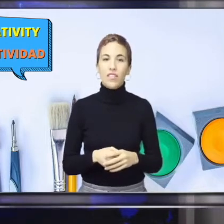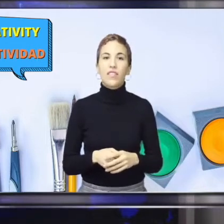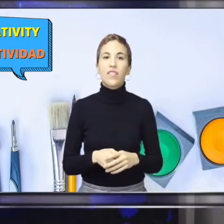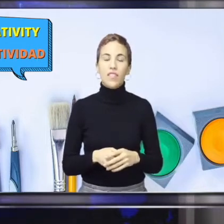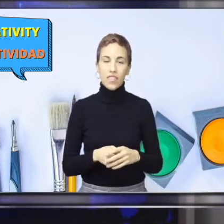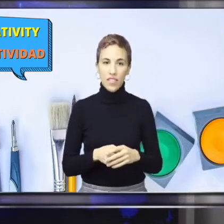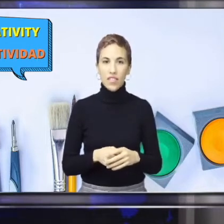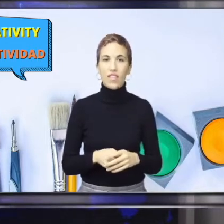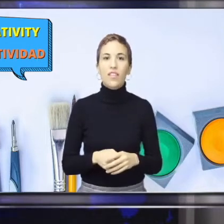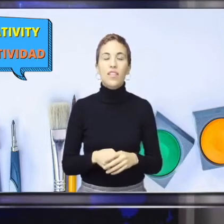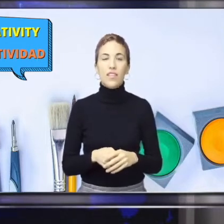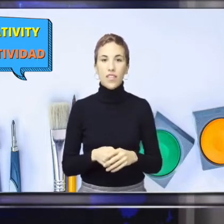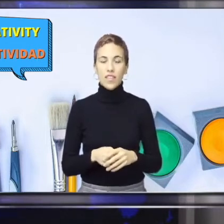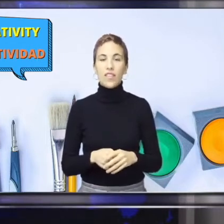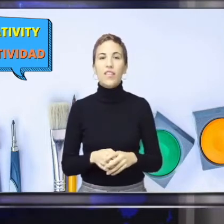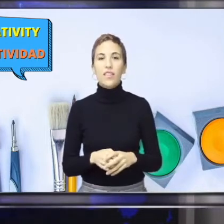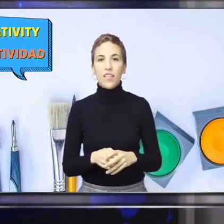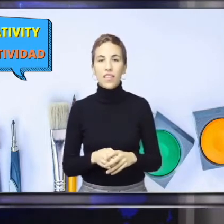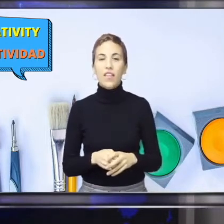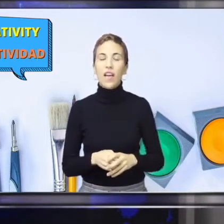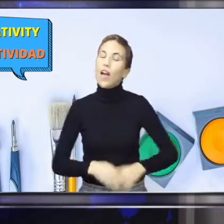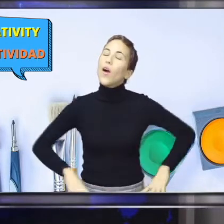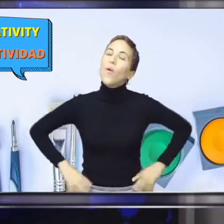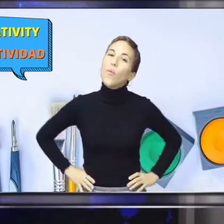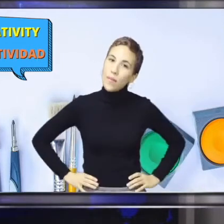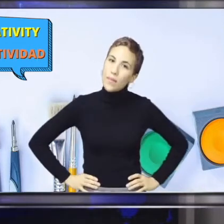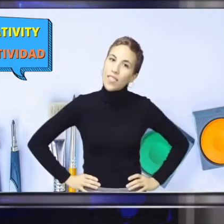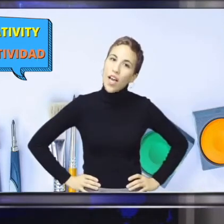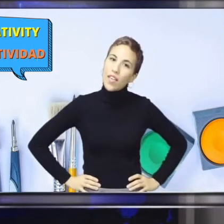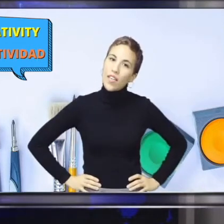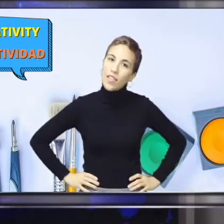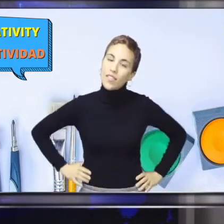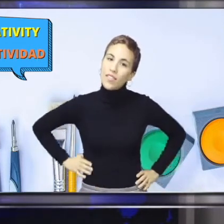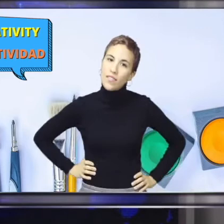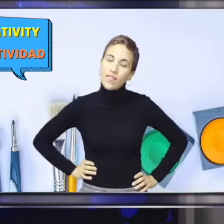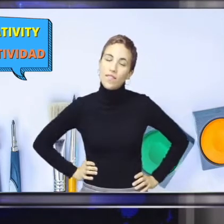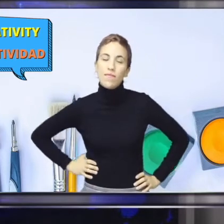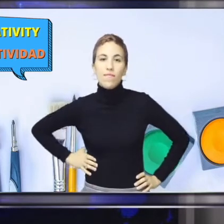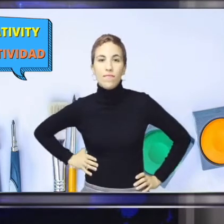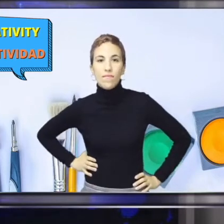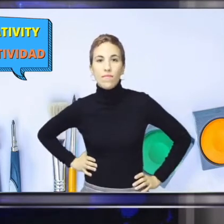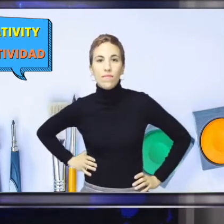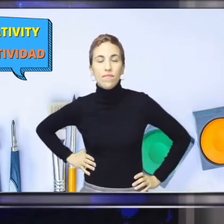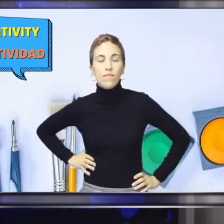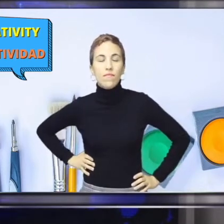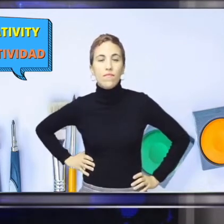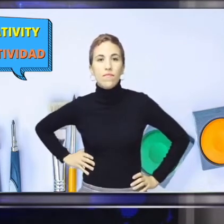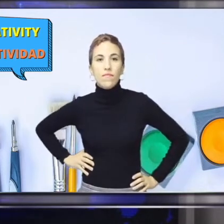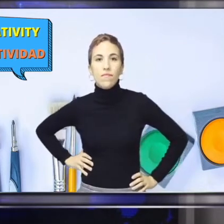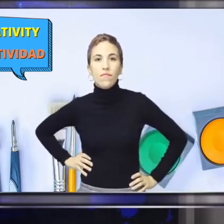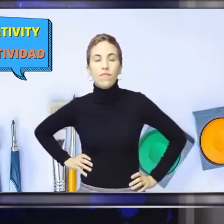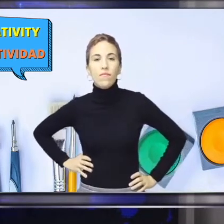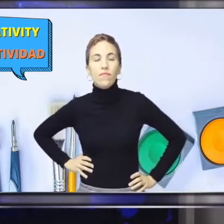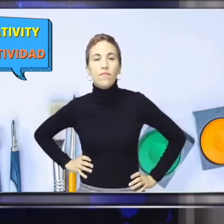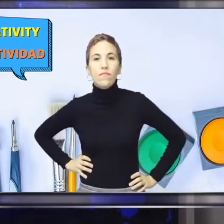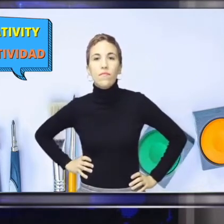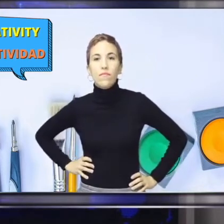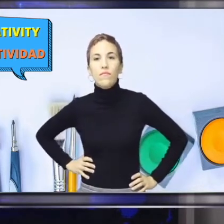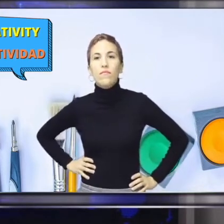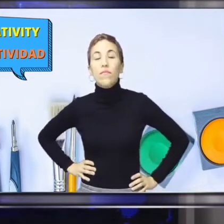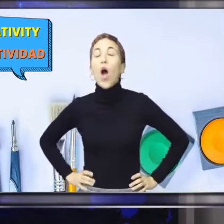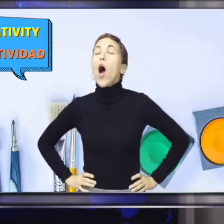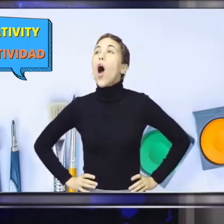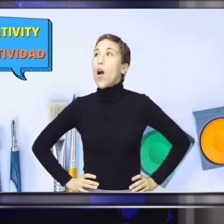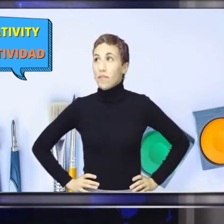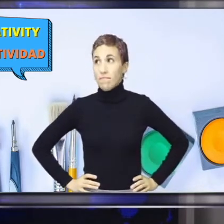to come up with new things. And you know what, Ms. Shema? What? used creativity when we make videos.